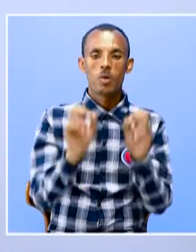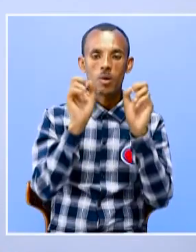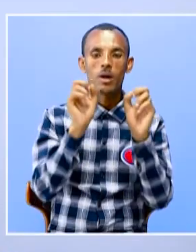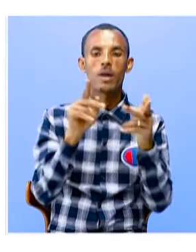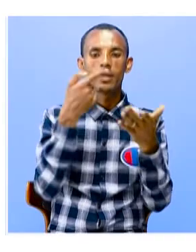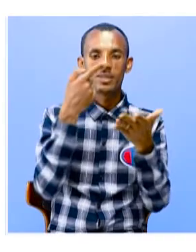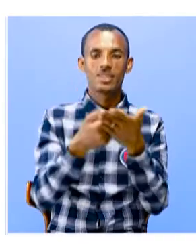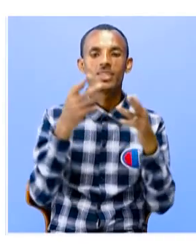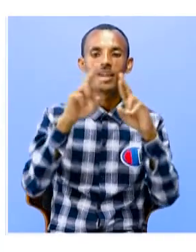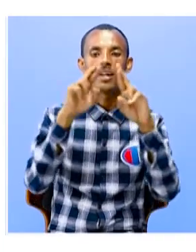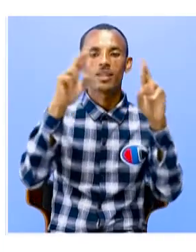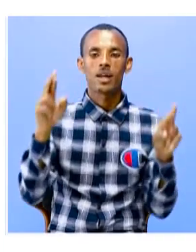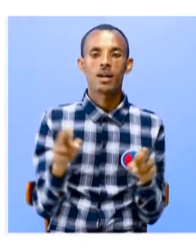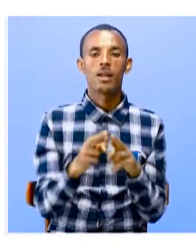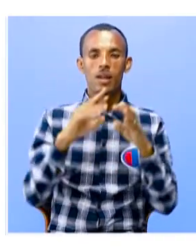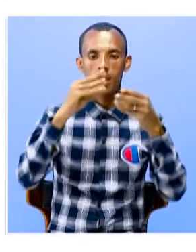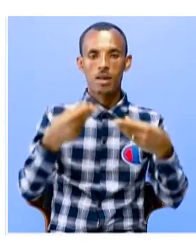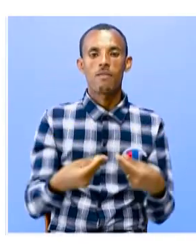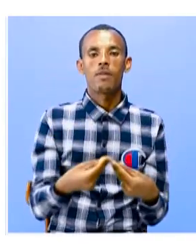Okay, this rectangle is given.